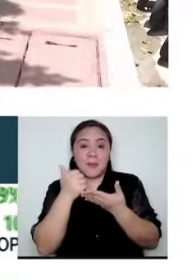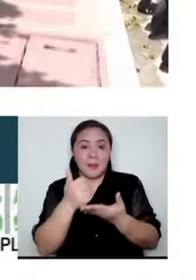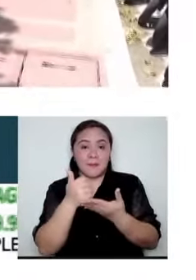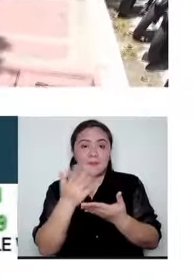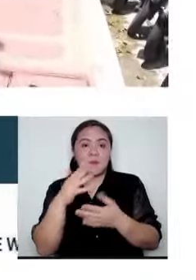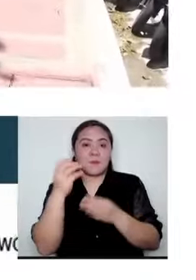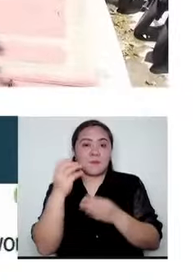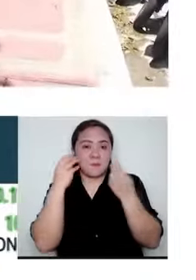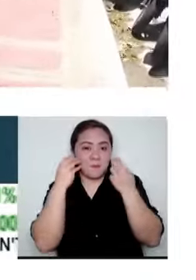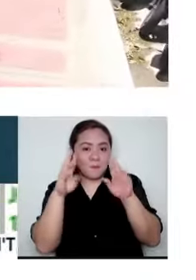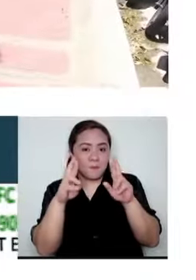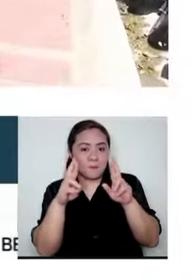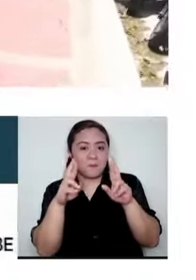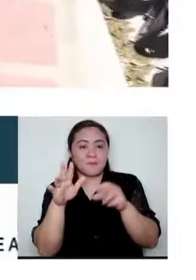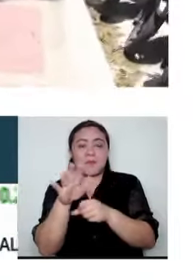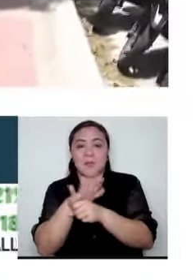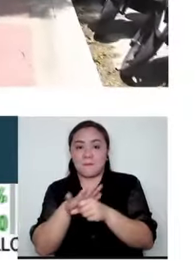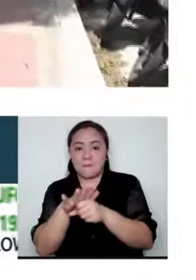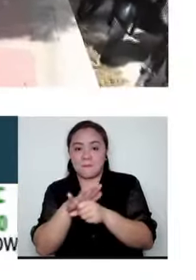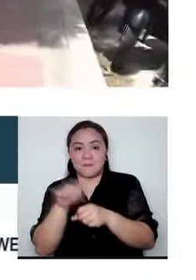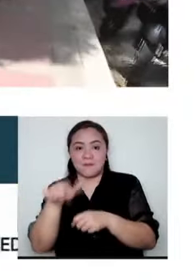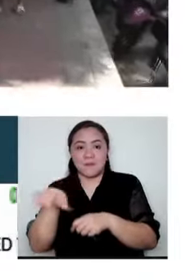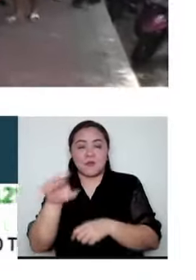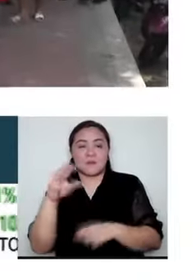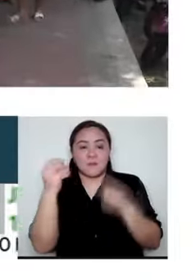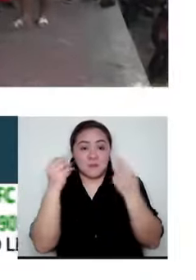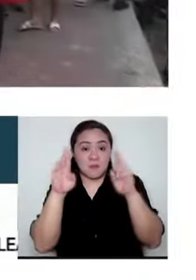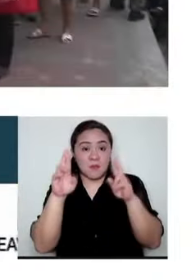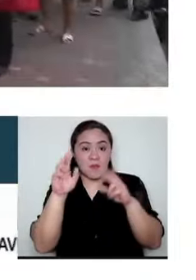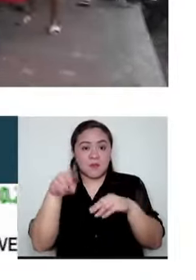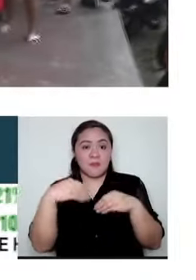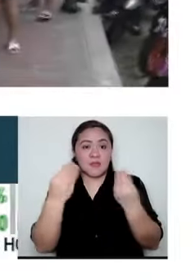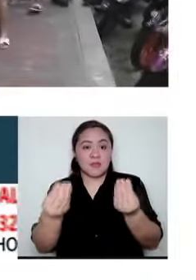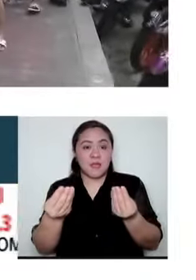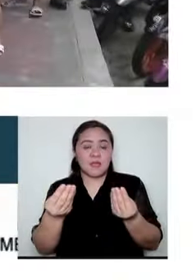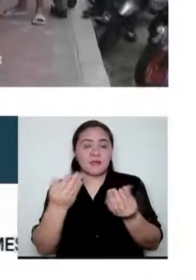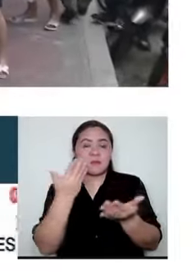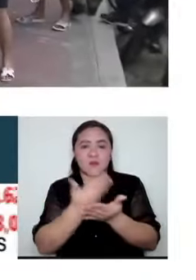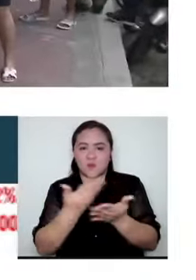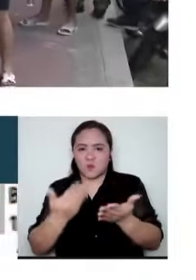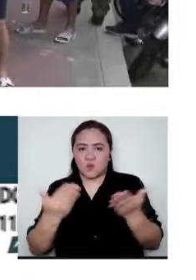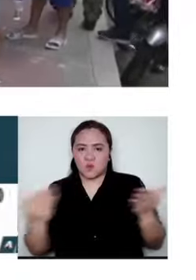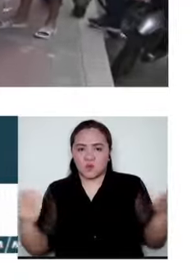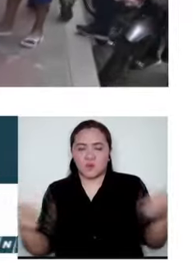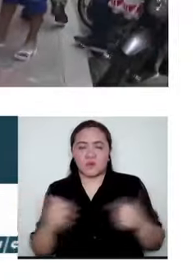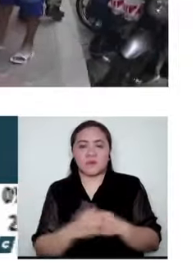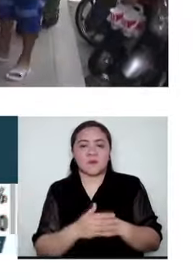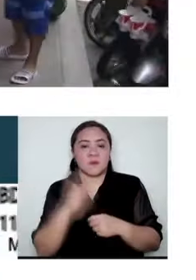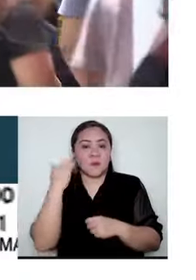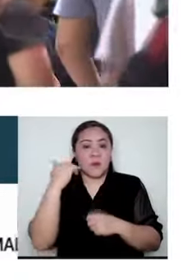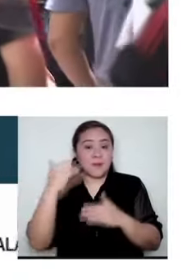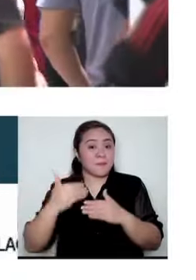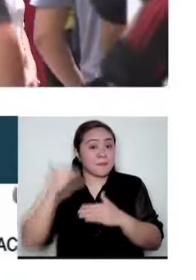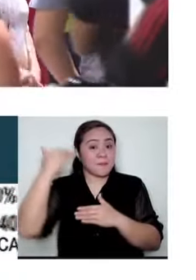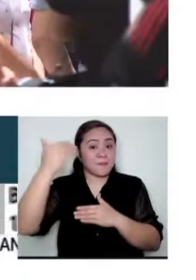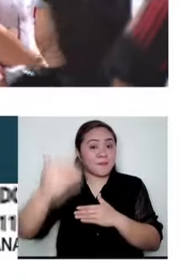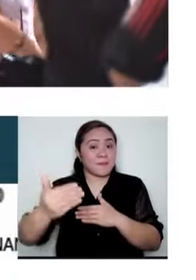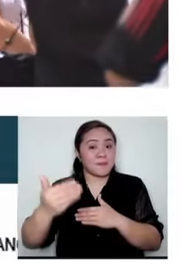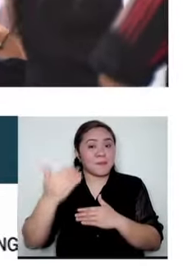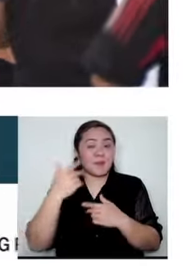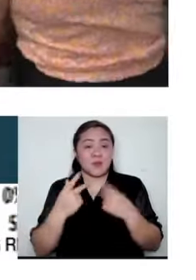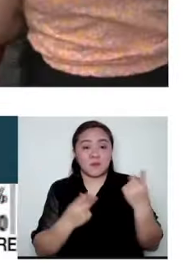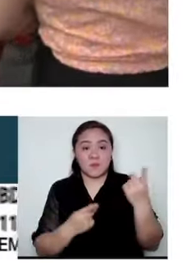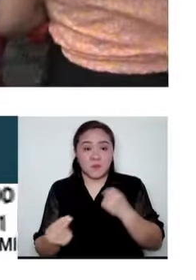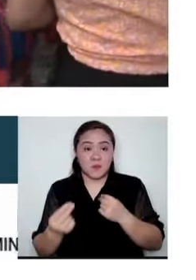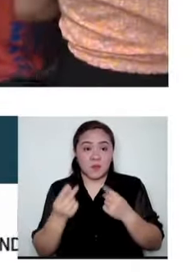be given, the local health boards, the mayors, the chairman should be given more resources. And with the forthcoming application